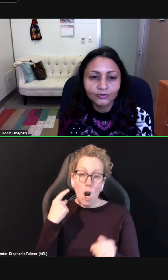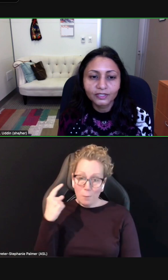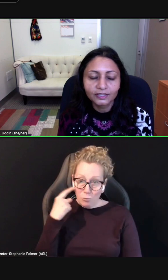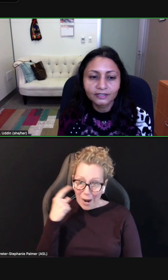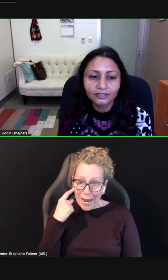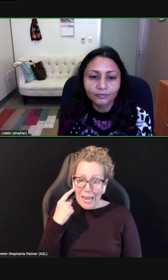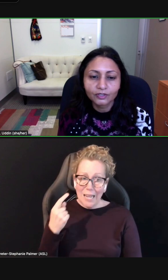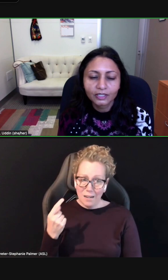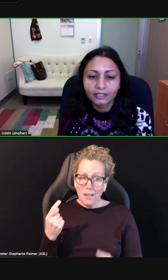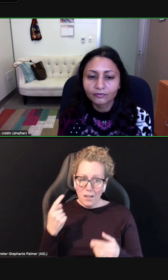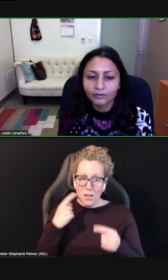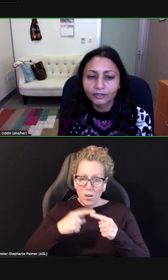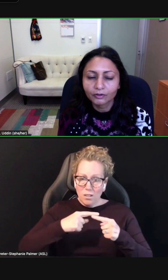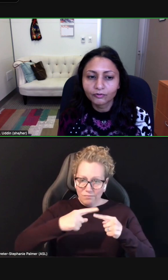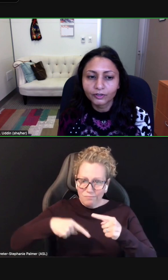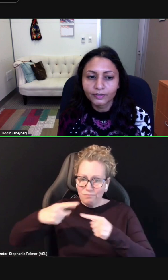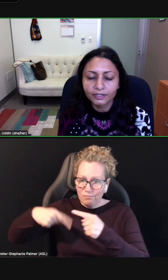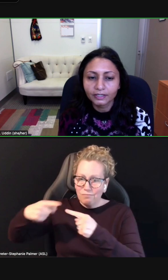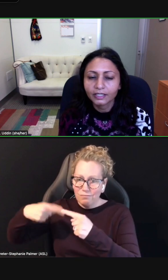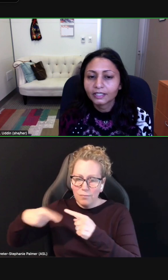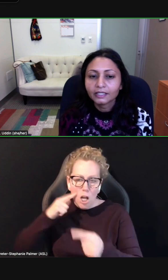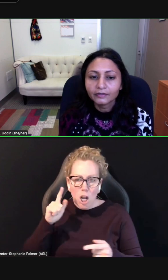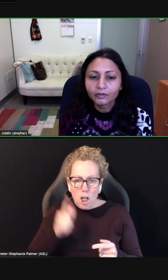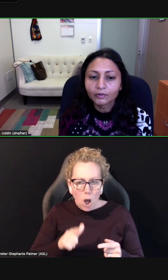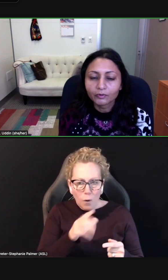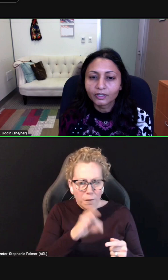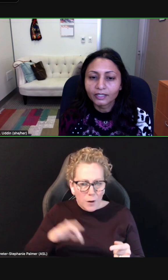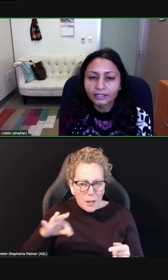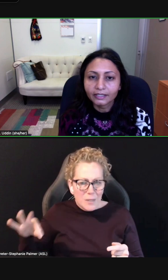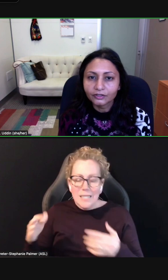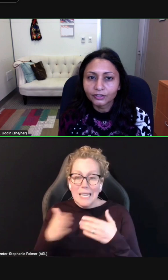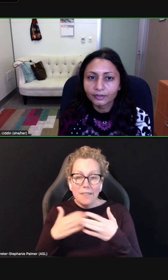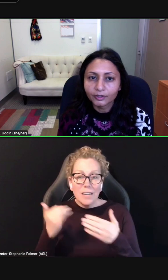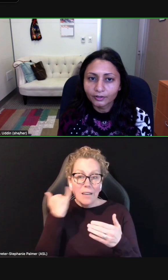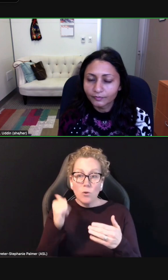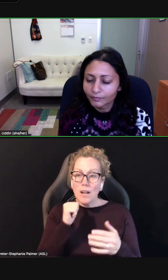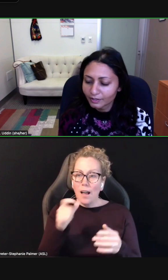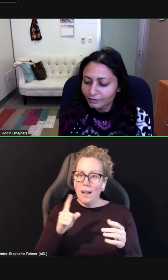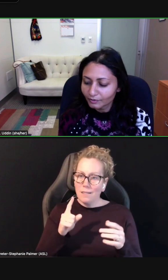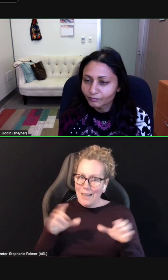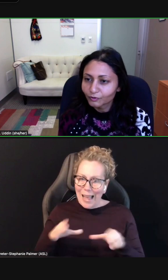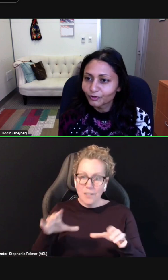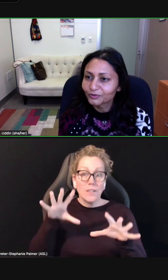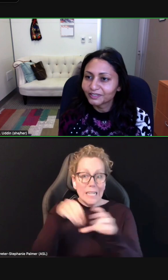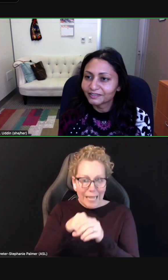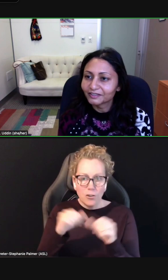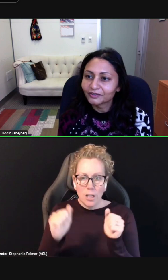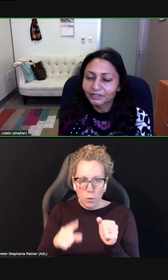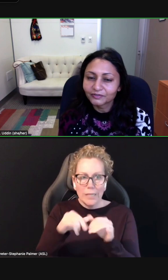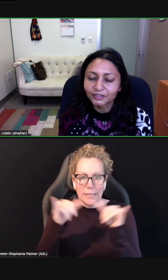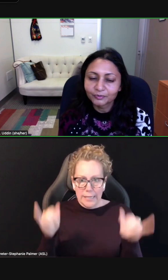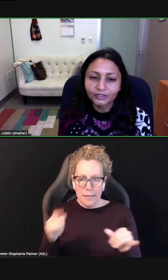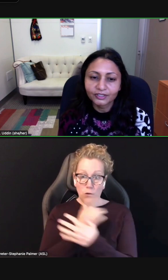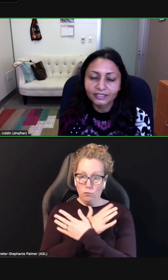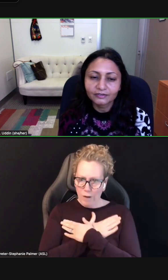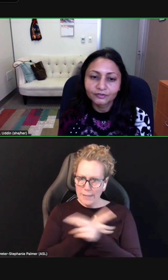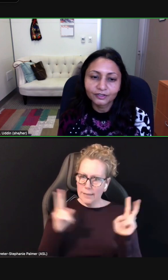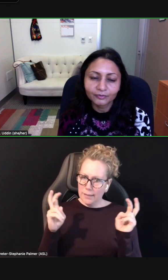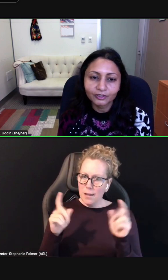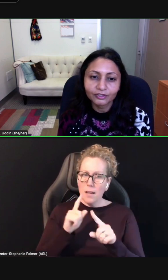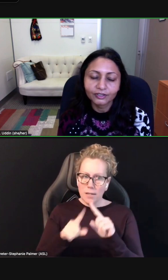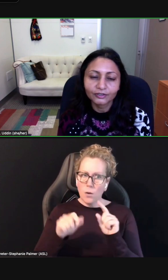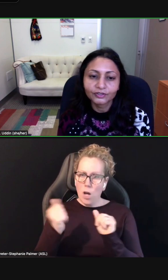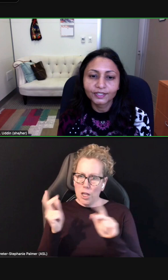cycles through these systems at a very low frequency, even when we're not engaging them at all. So of course, we and others have exploited